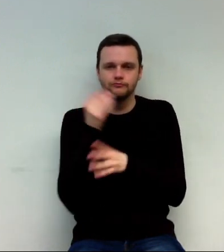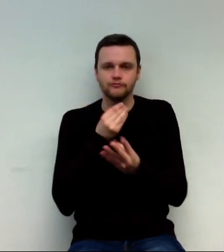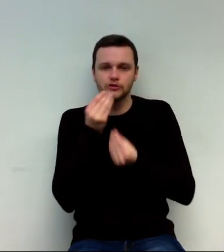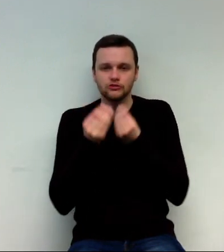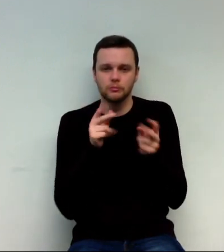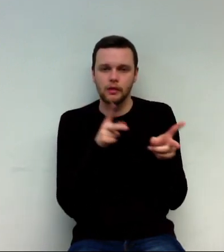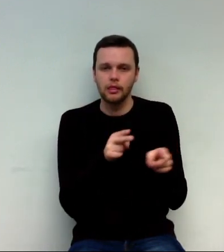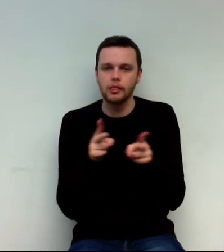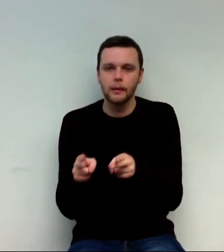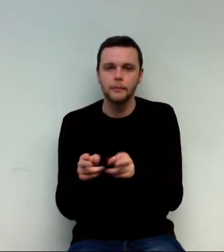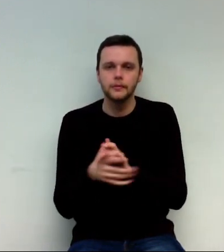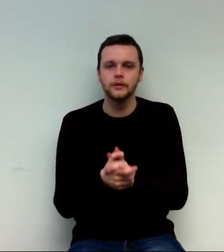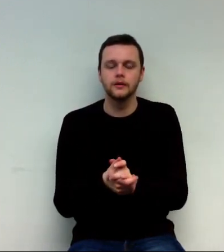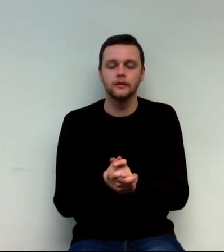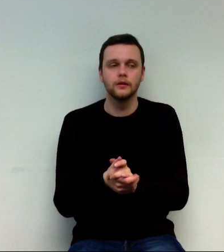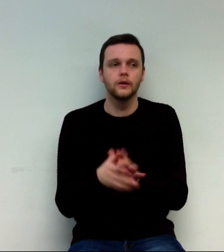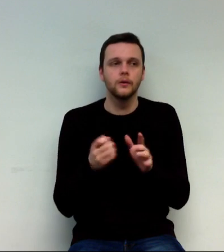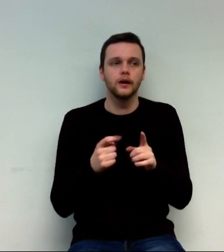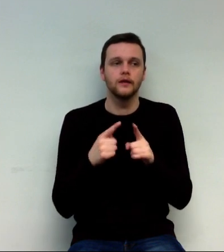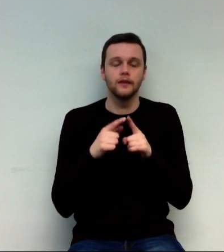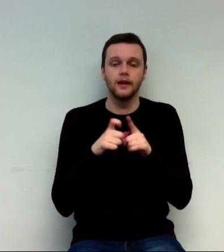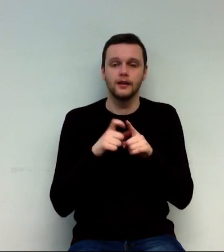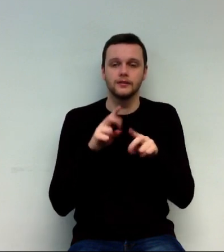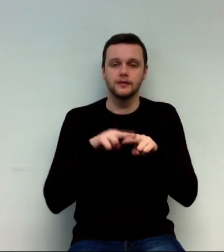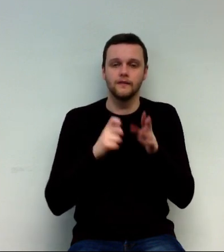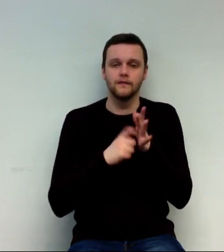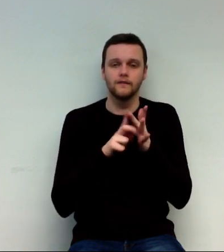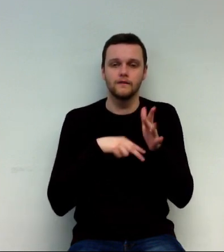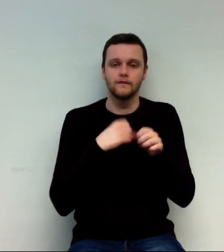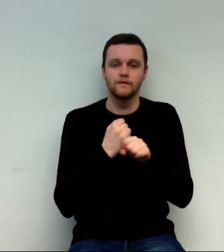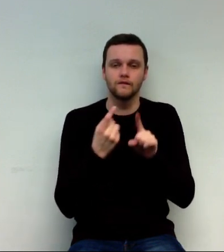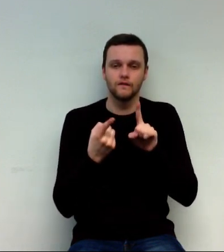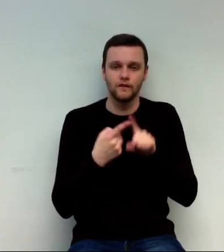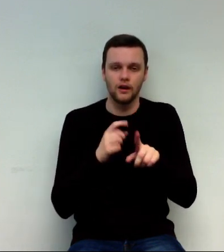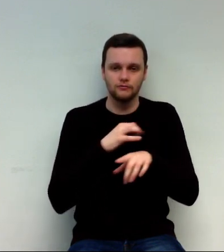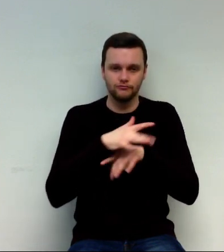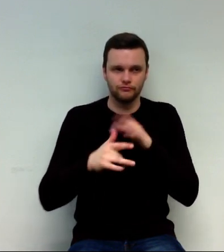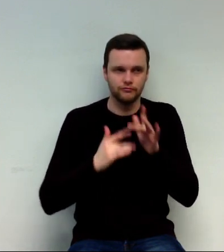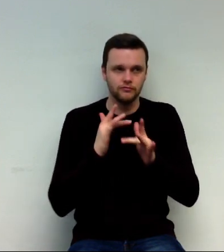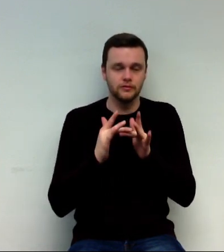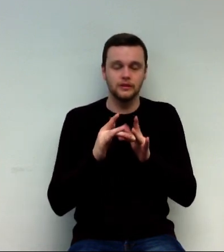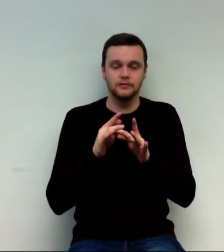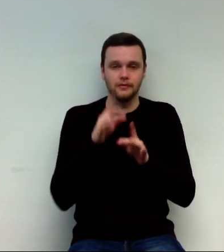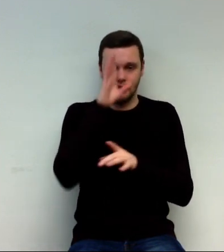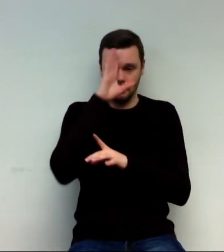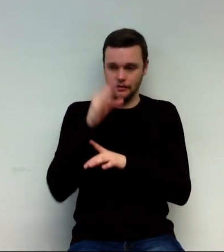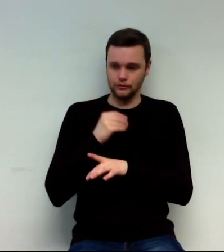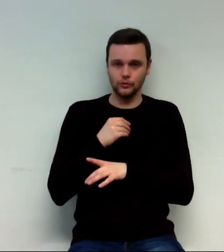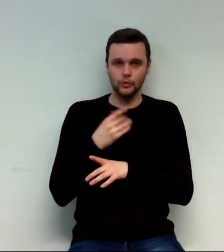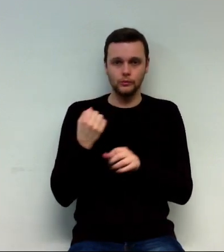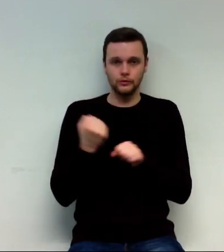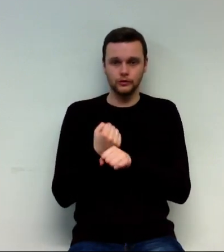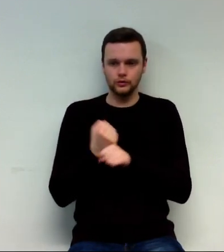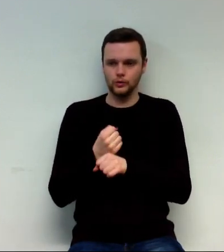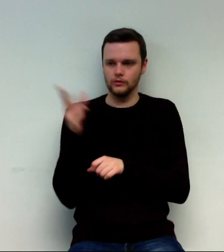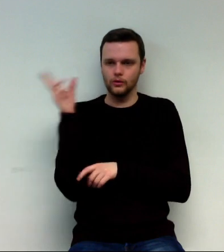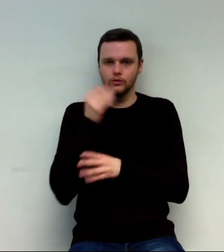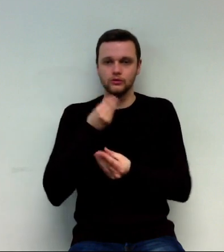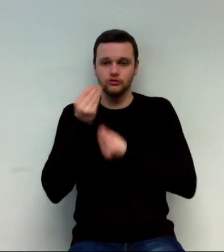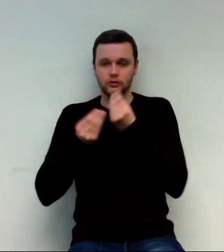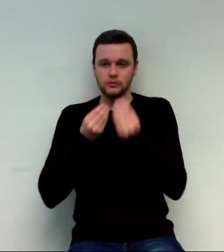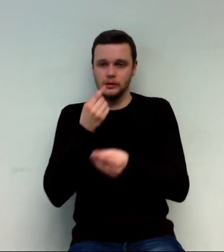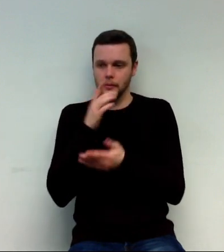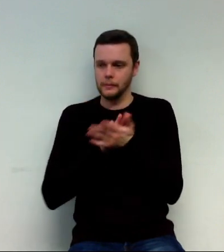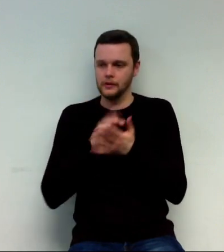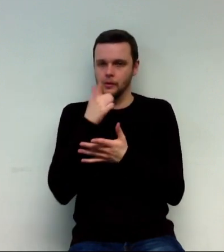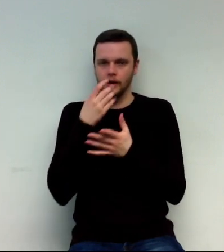There's room on Ed Fringeware. So if you're doing an audio description performance, if you let us know and you have an audio description clip, we can